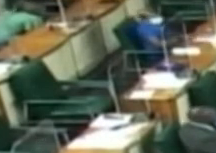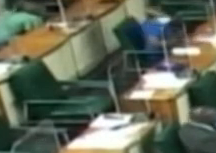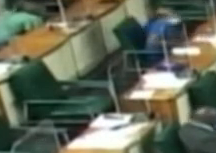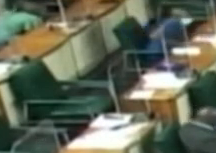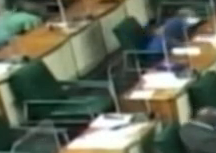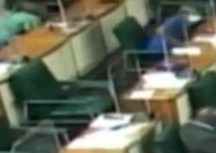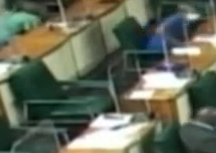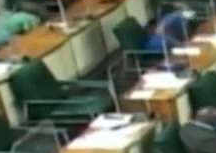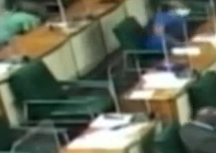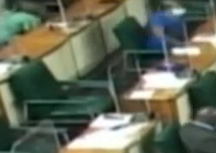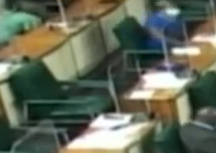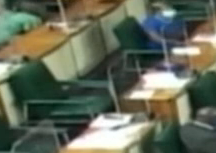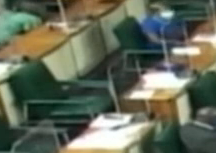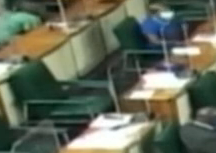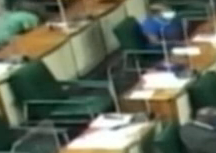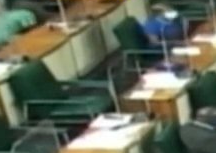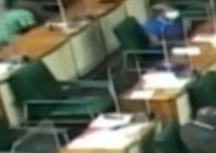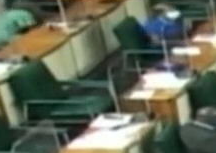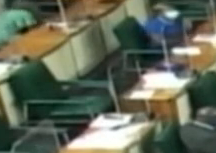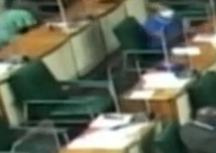Madam Speaker.